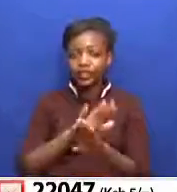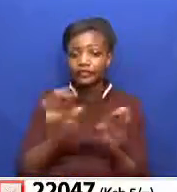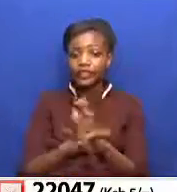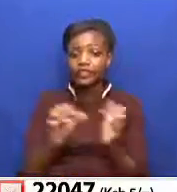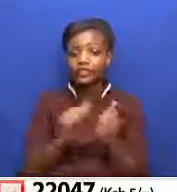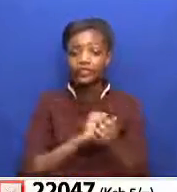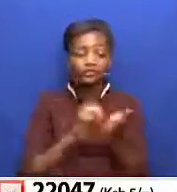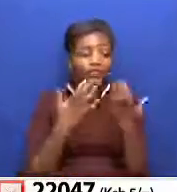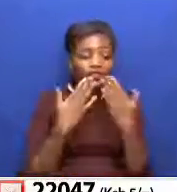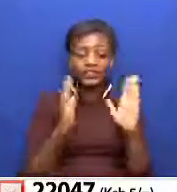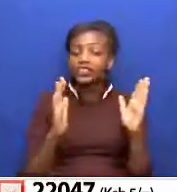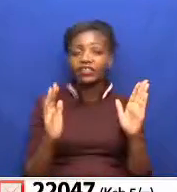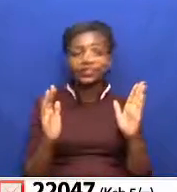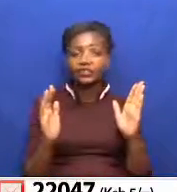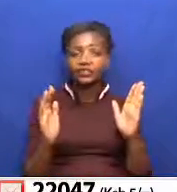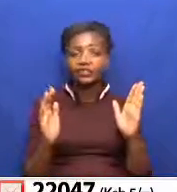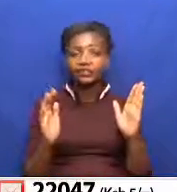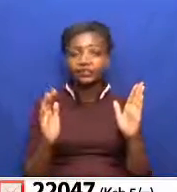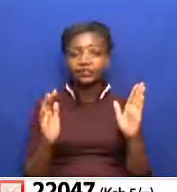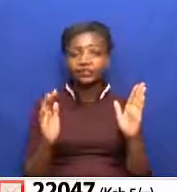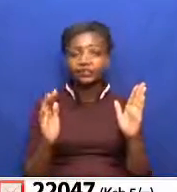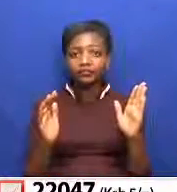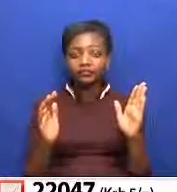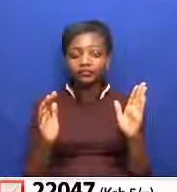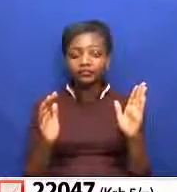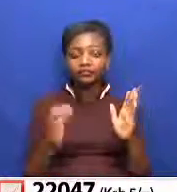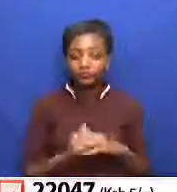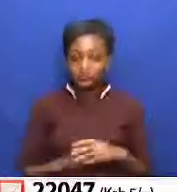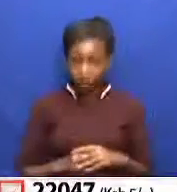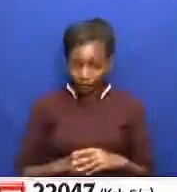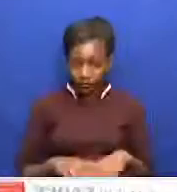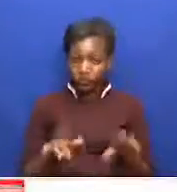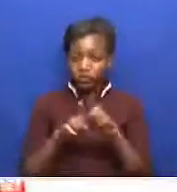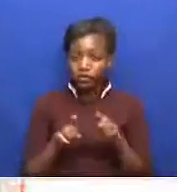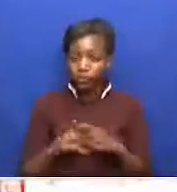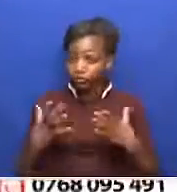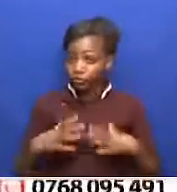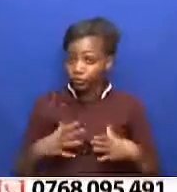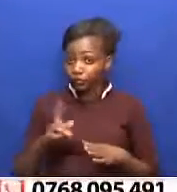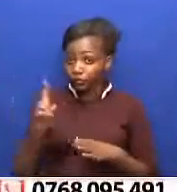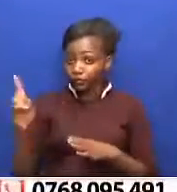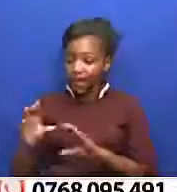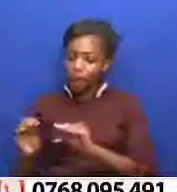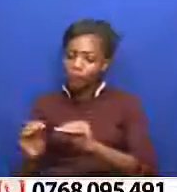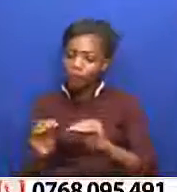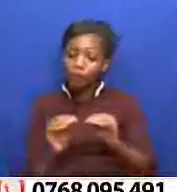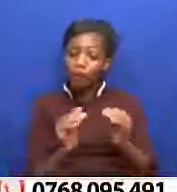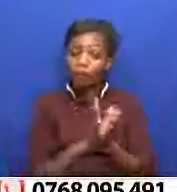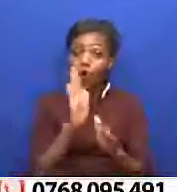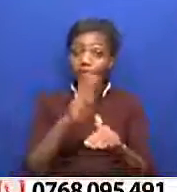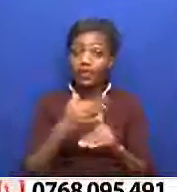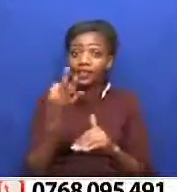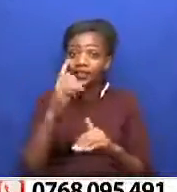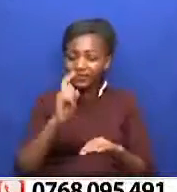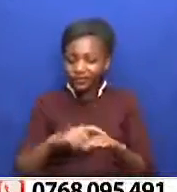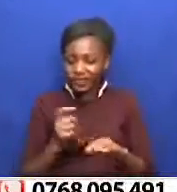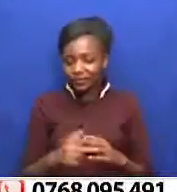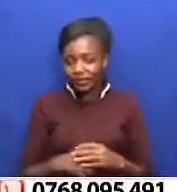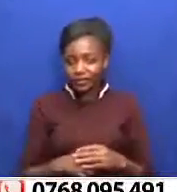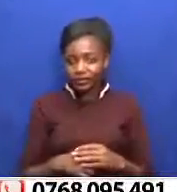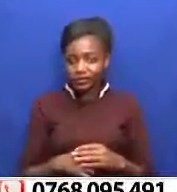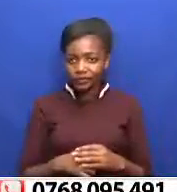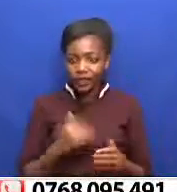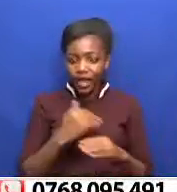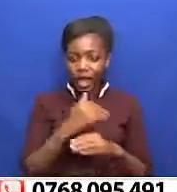na kuja kwa fujo hivyo. Eh utumalisa sisi. The victims have been migrating more than 3 times after